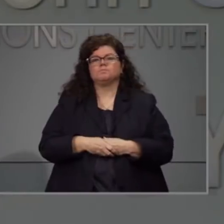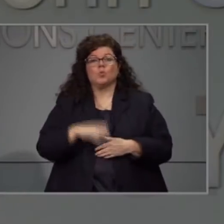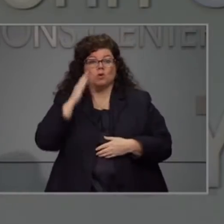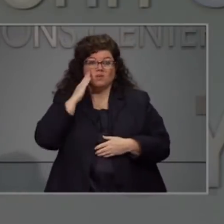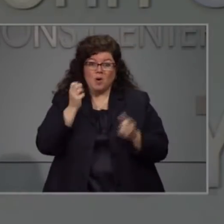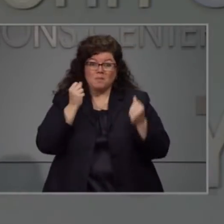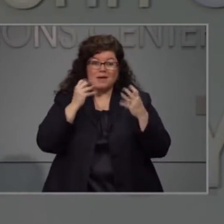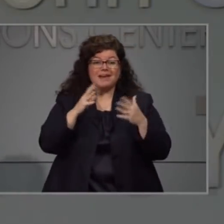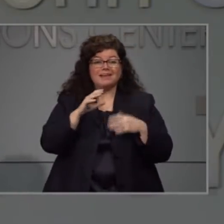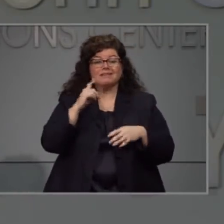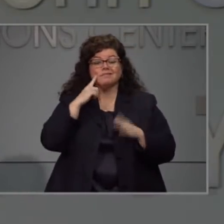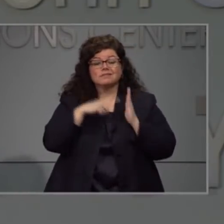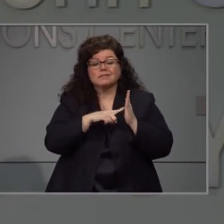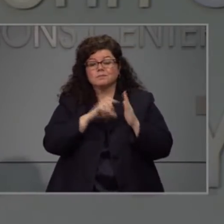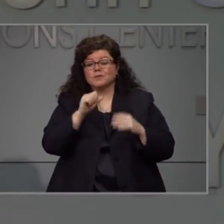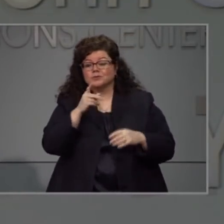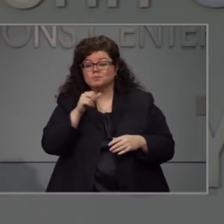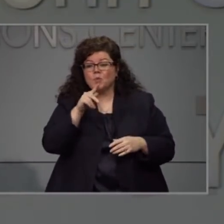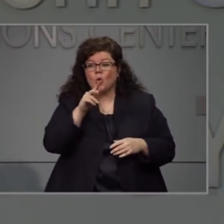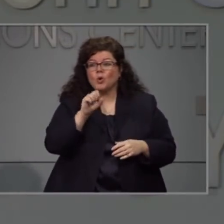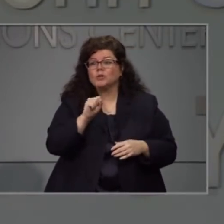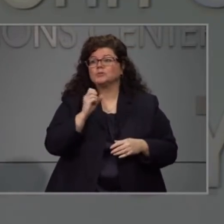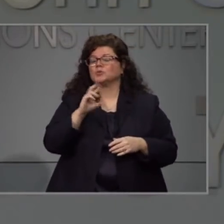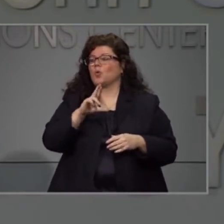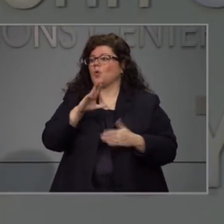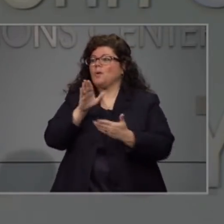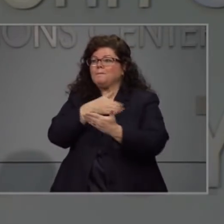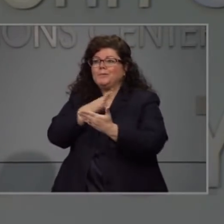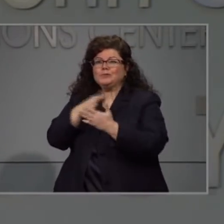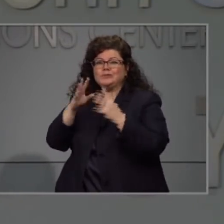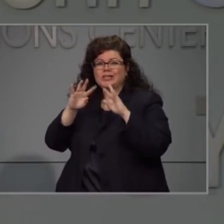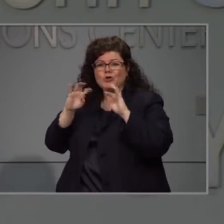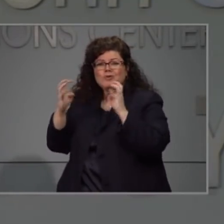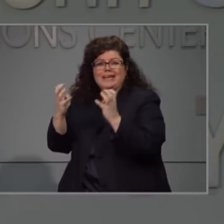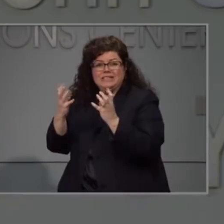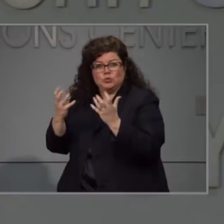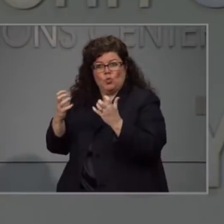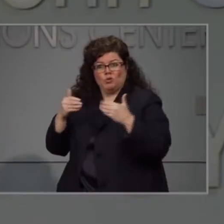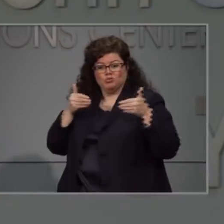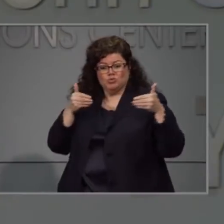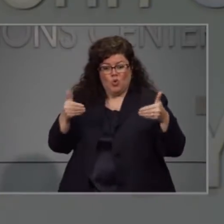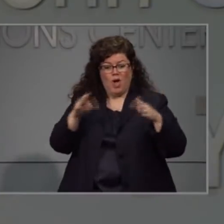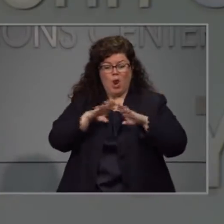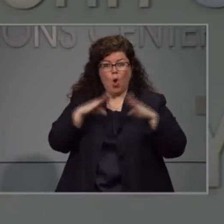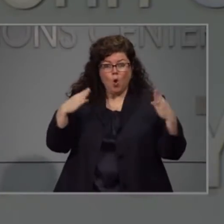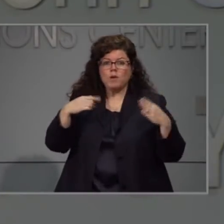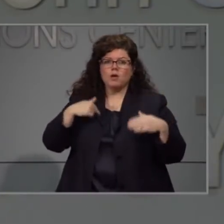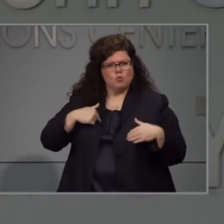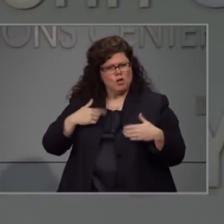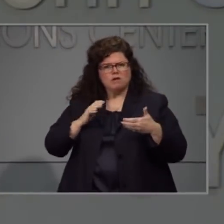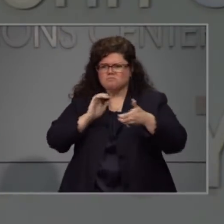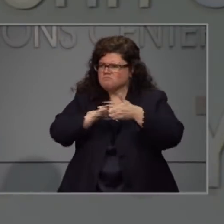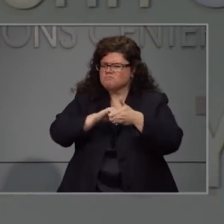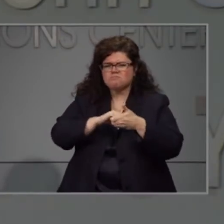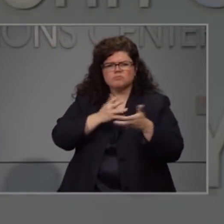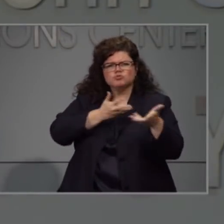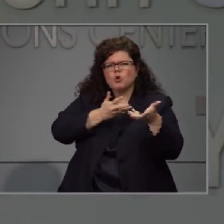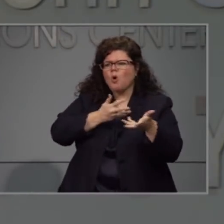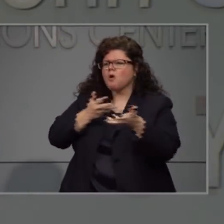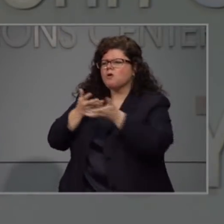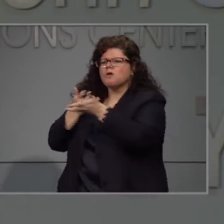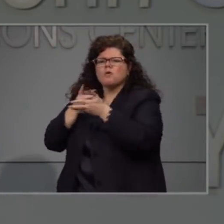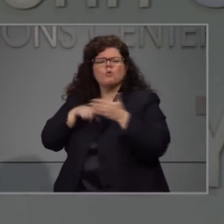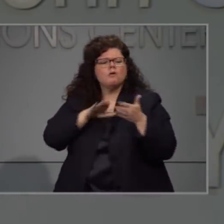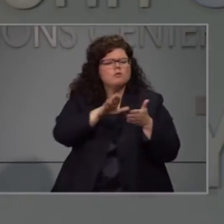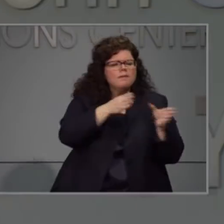teams and concerts, arenas want to be able to open, and we're talking to them about the kinds of